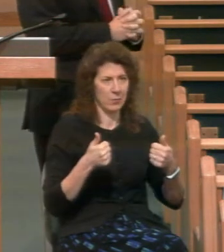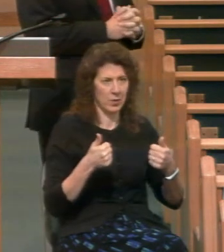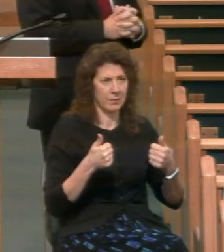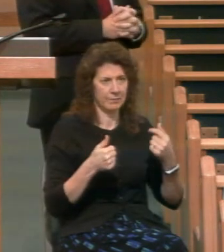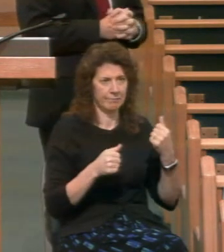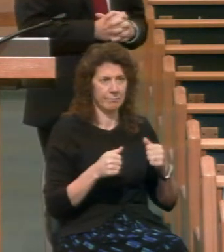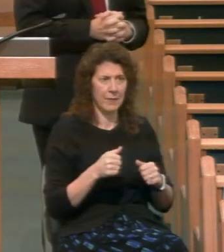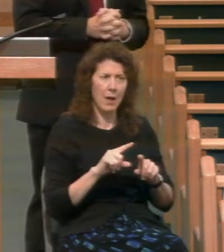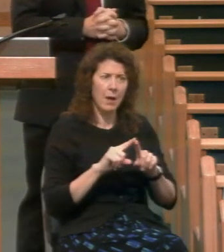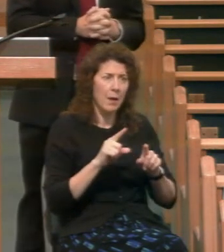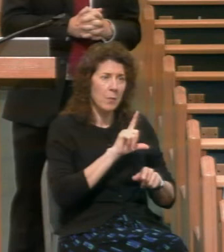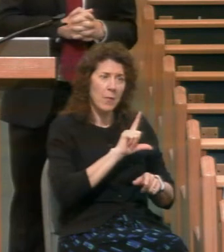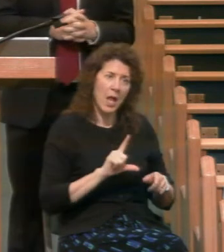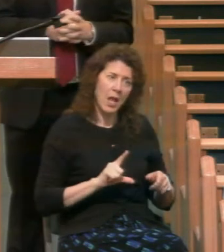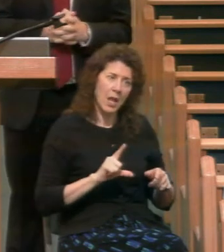right?